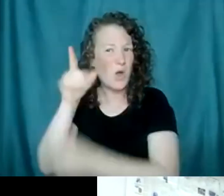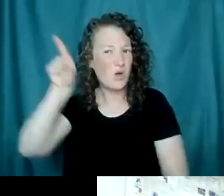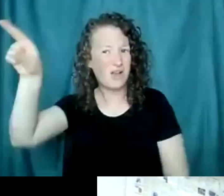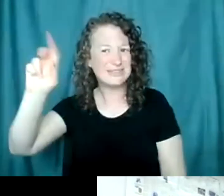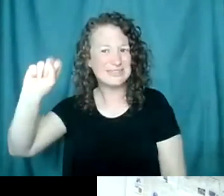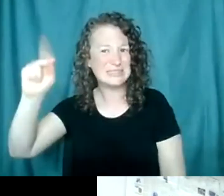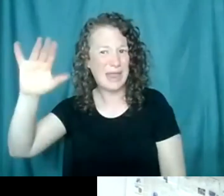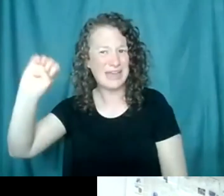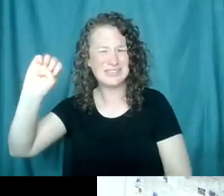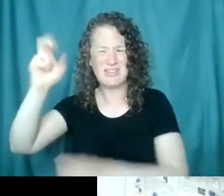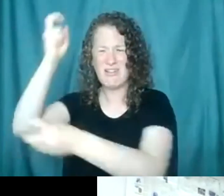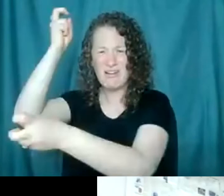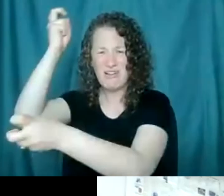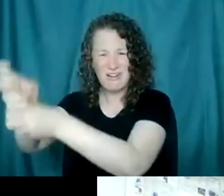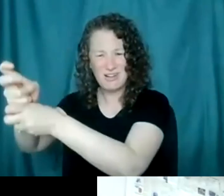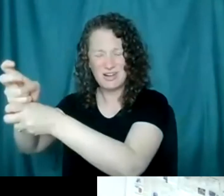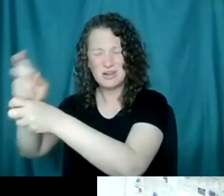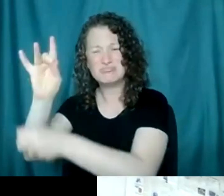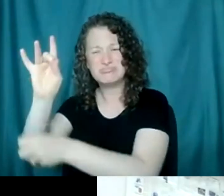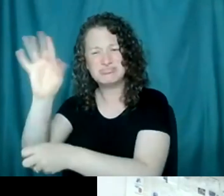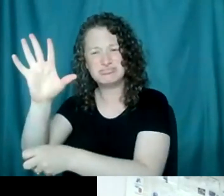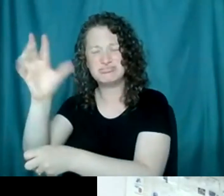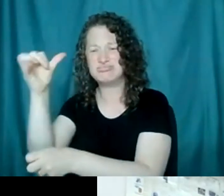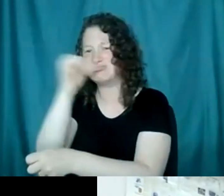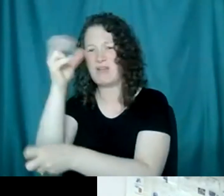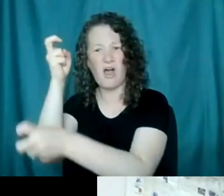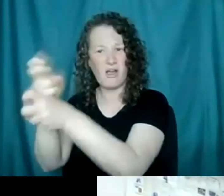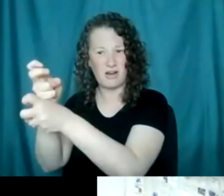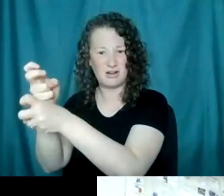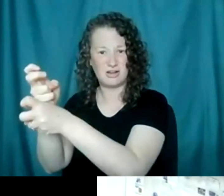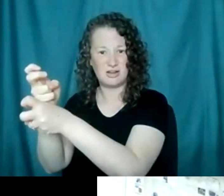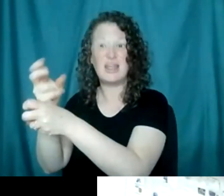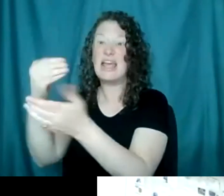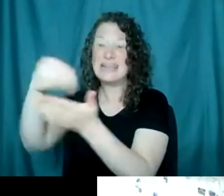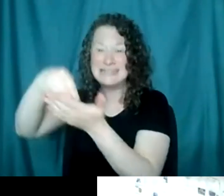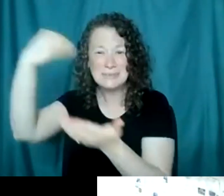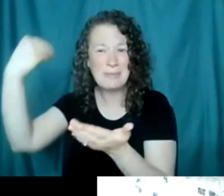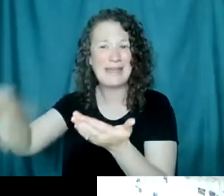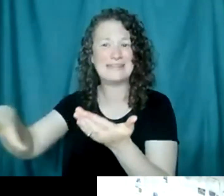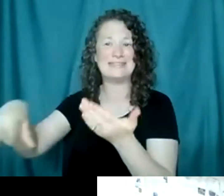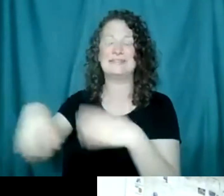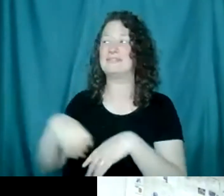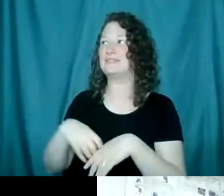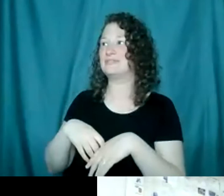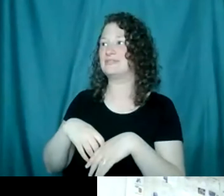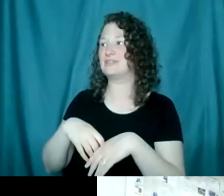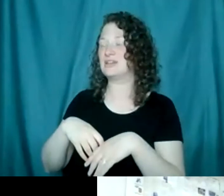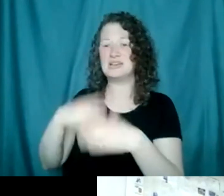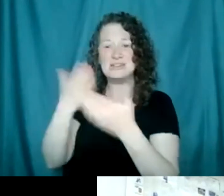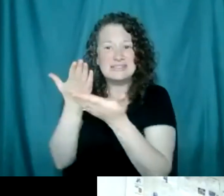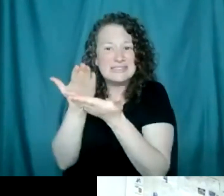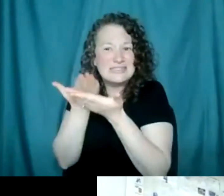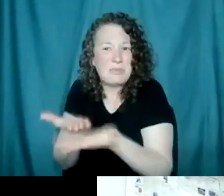anywhere off world. And it's going to be super expensive. There's going to be finances involved with this, supply